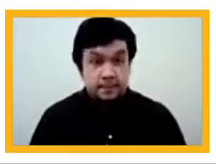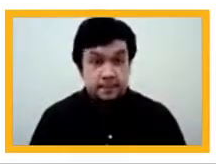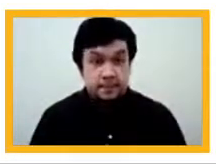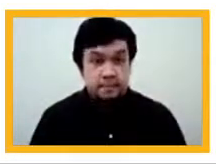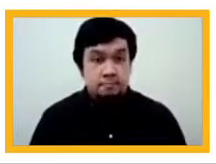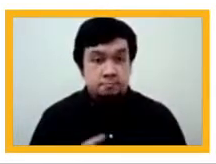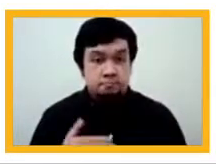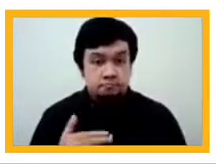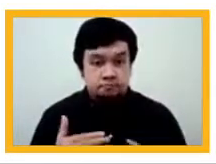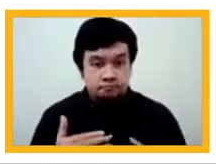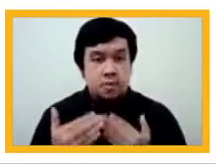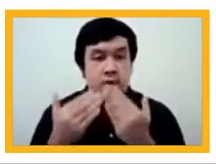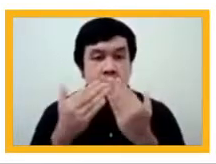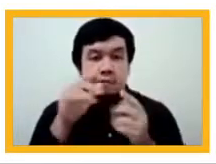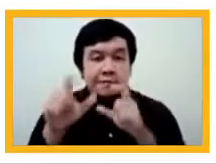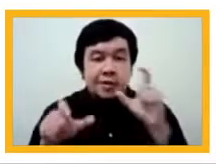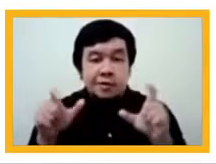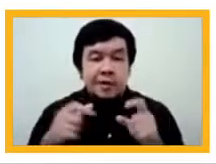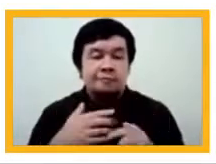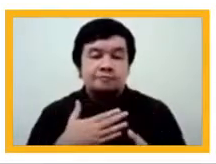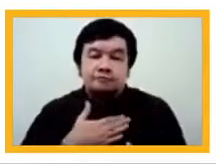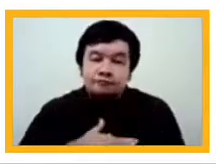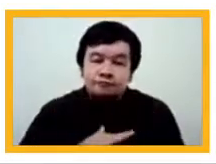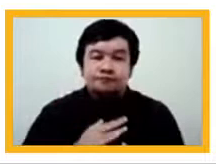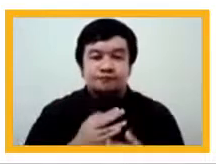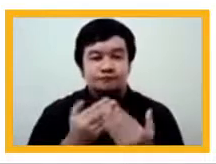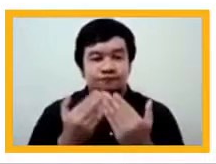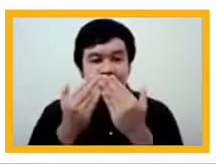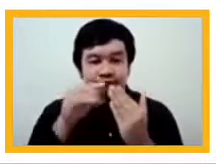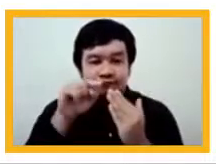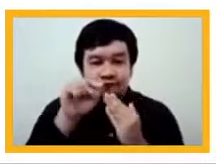26,000, and number of convergent major students,